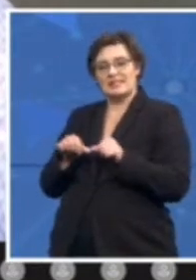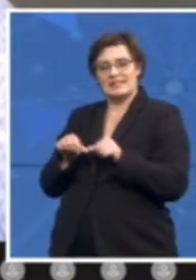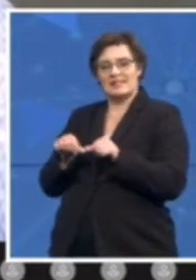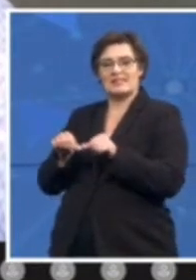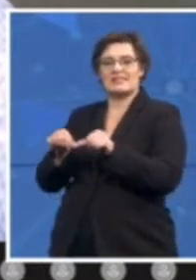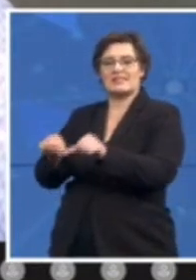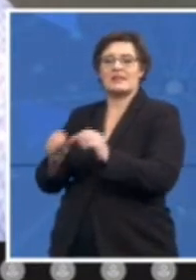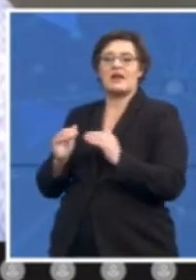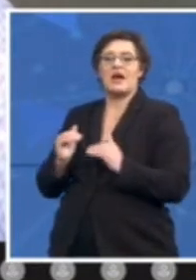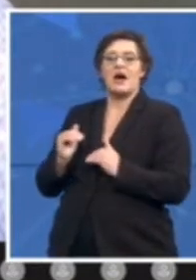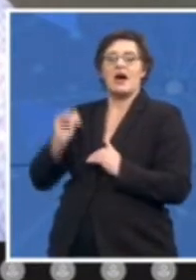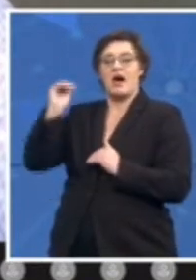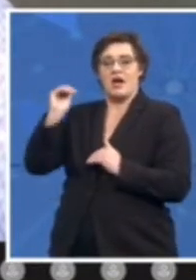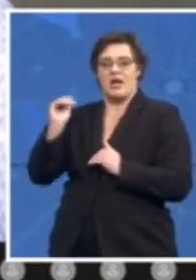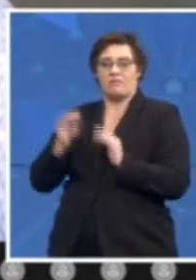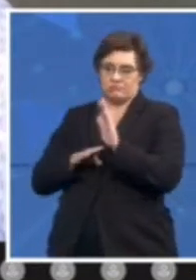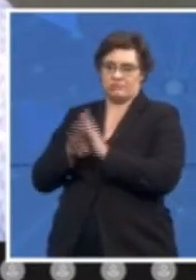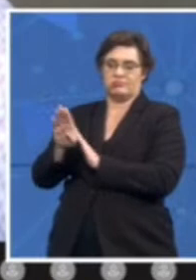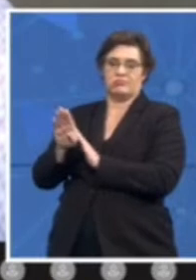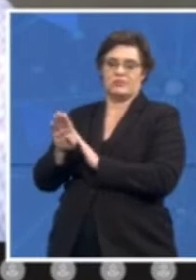on the